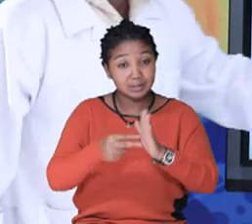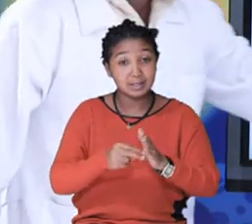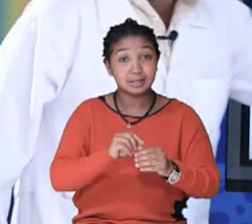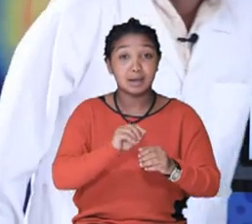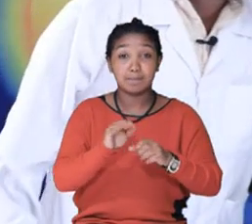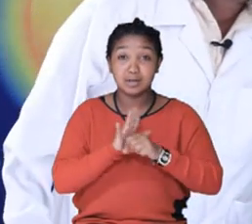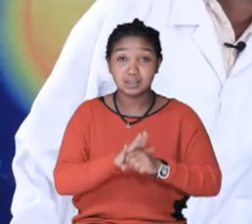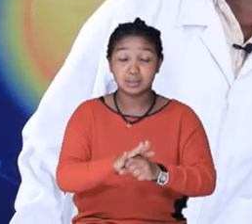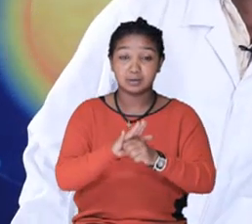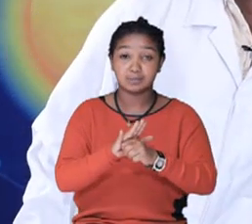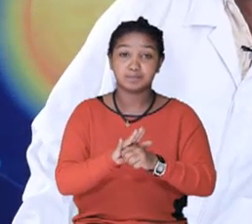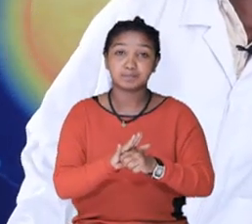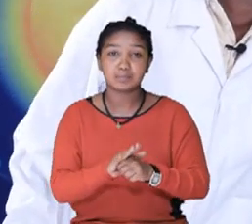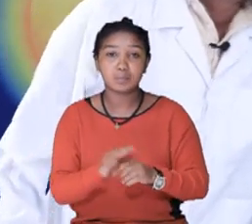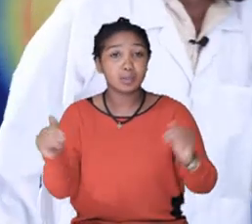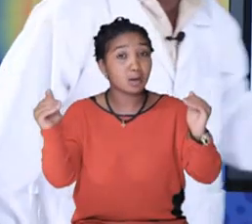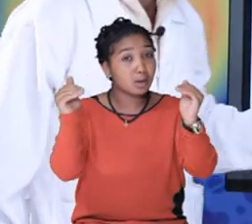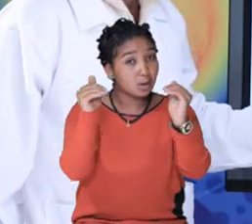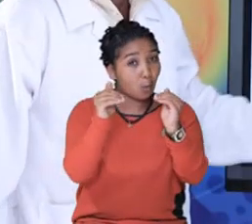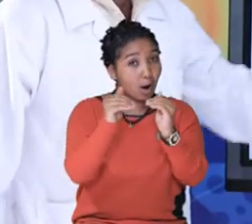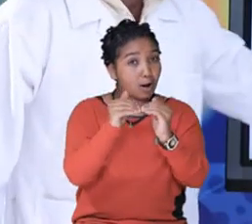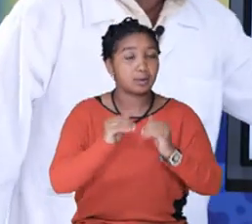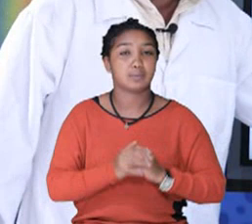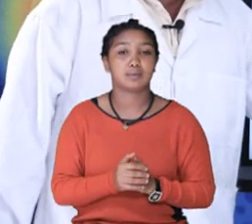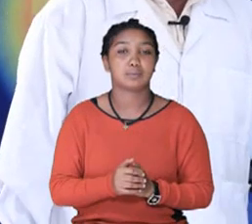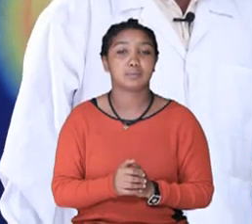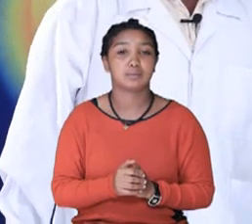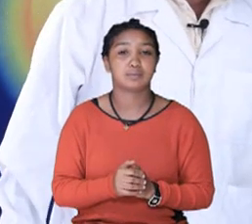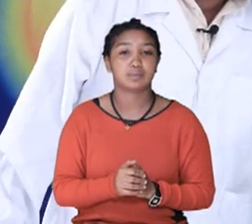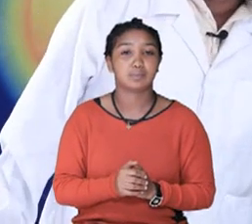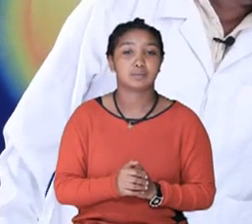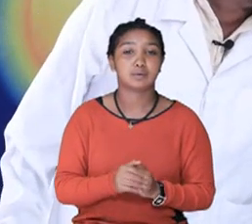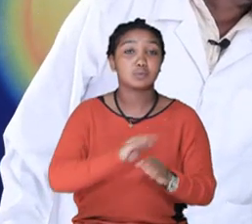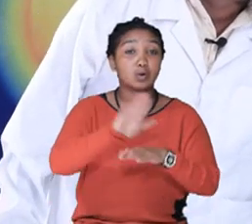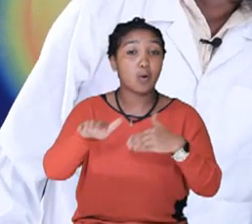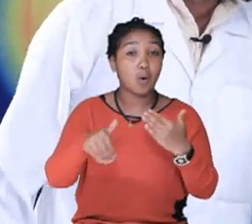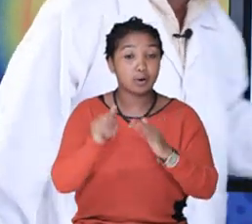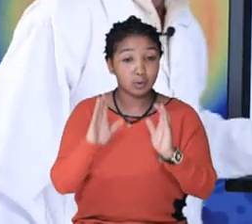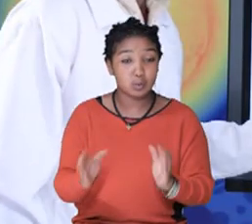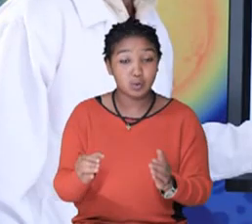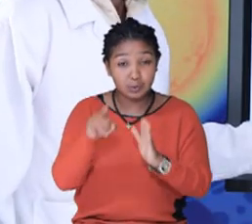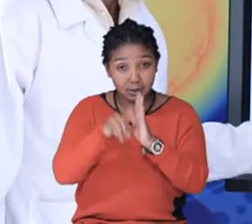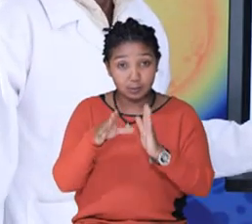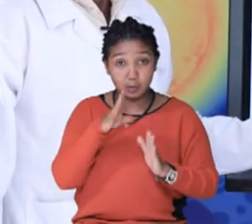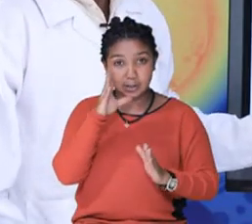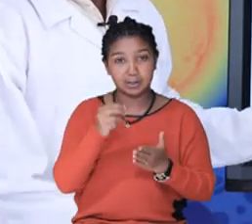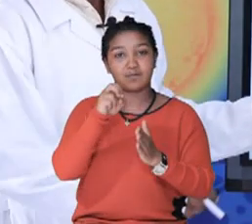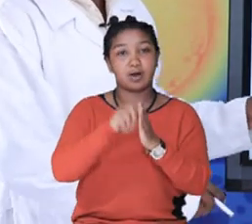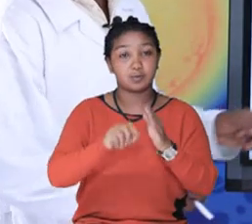that the pressure applied to enclosed fluid is transmitted to every part of the fluid as well as to the wall of the container without reducing its